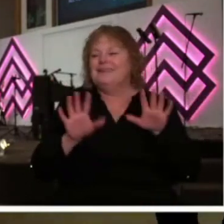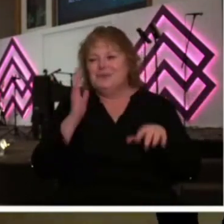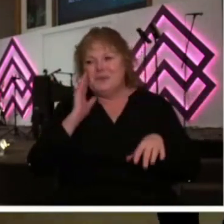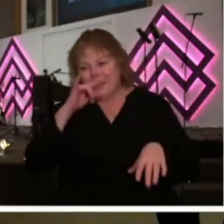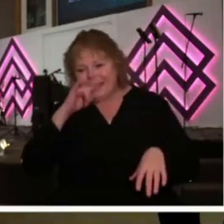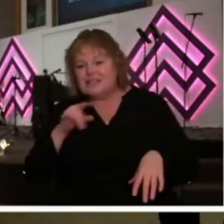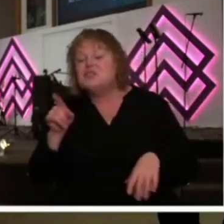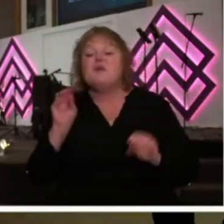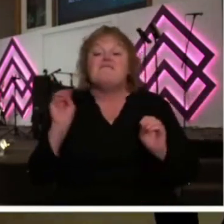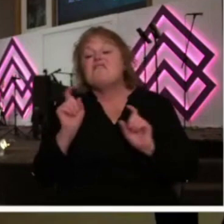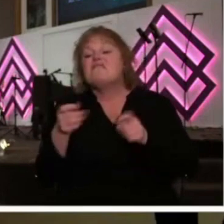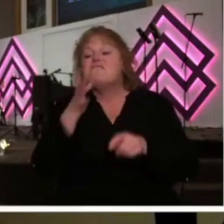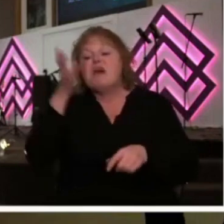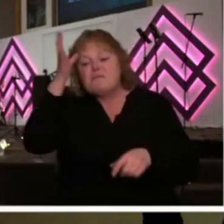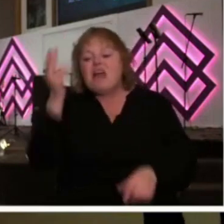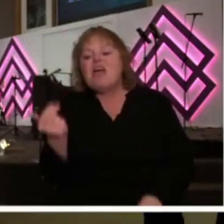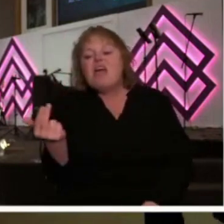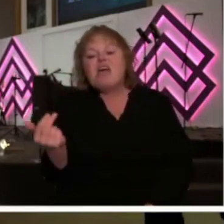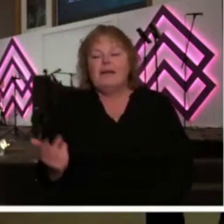You don't have anything to give.